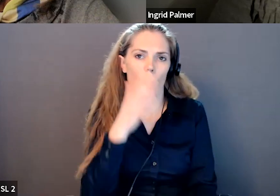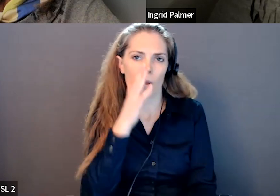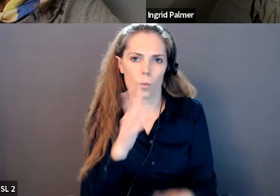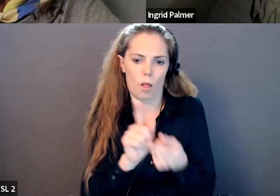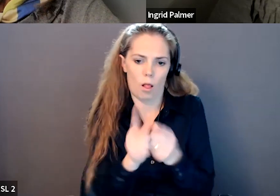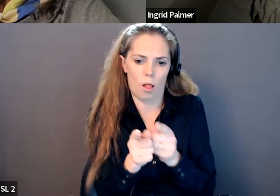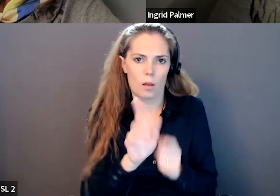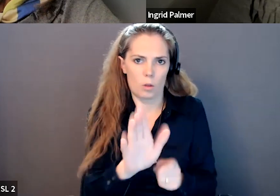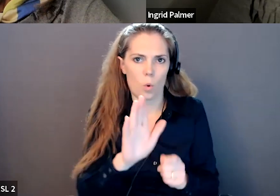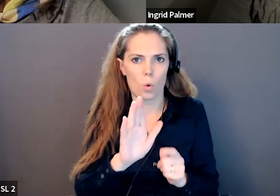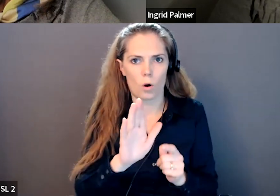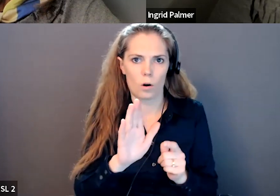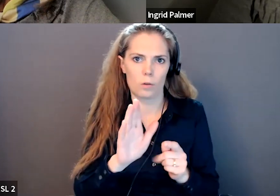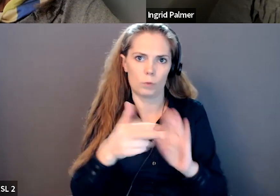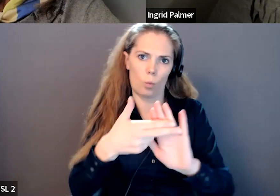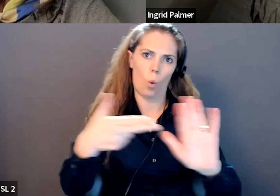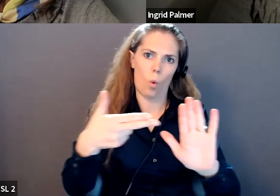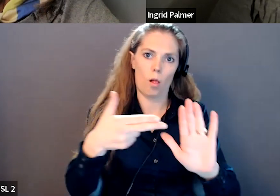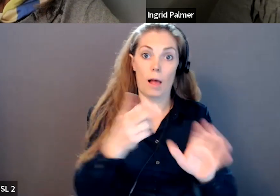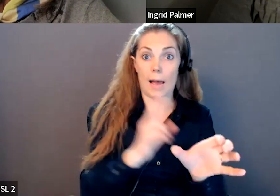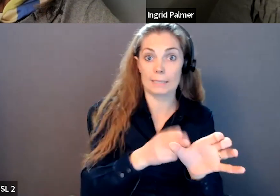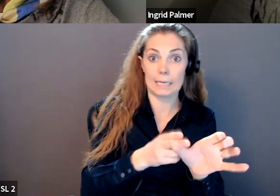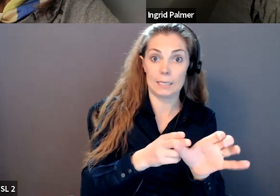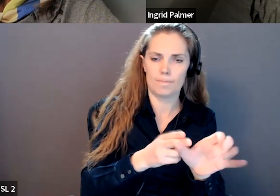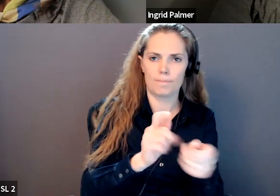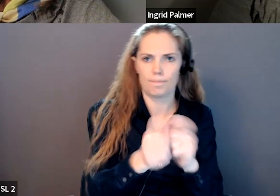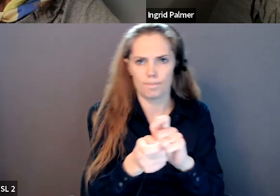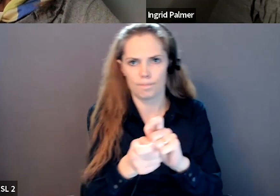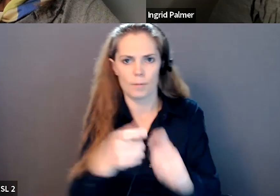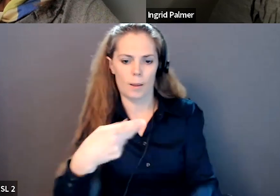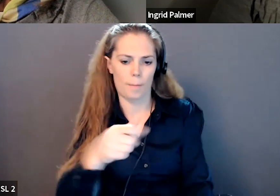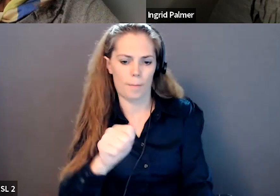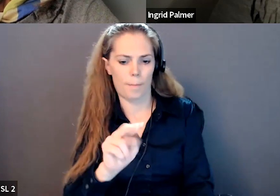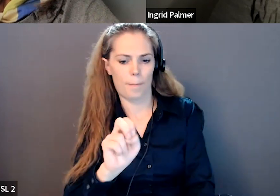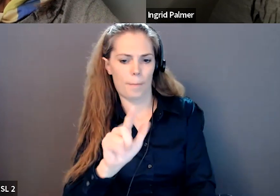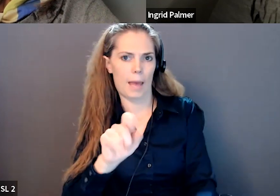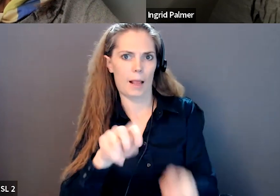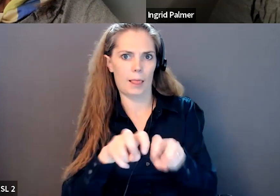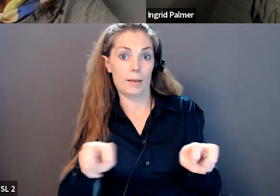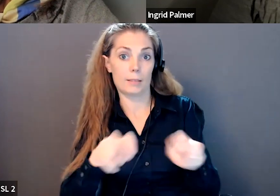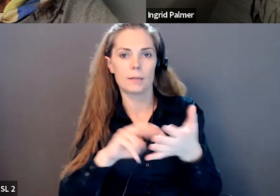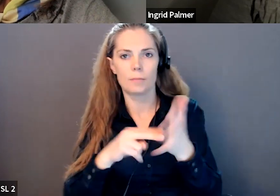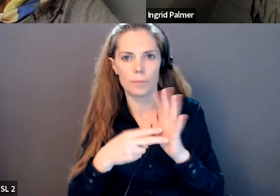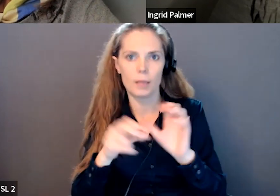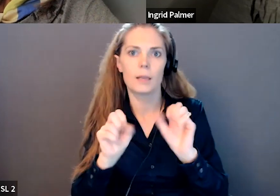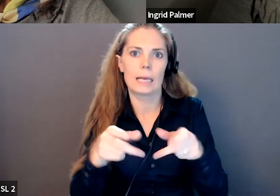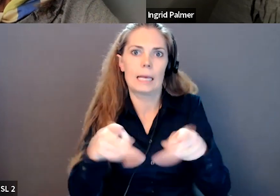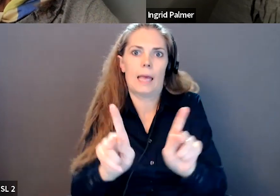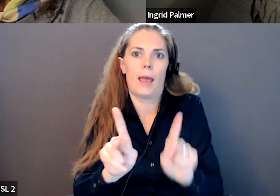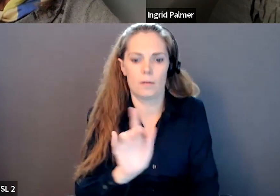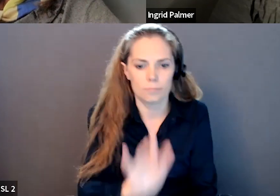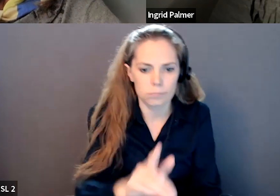to panelist. You can then turn on your video and unmute yourself in order to speak.